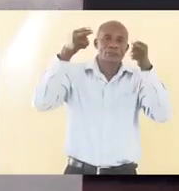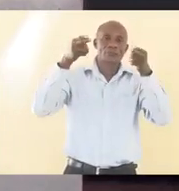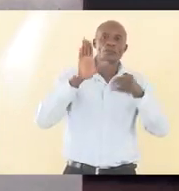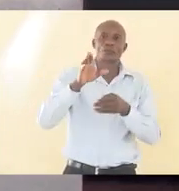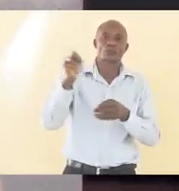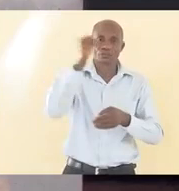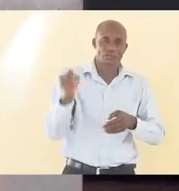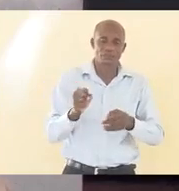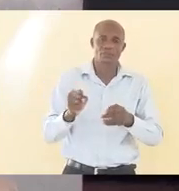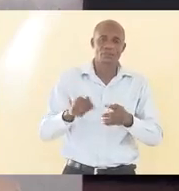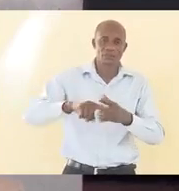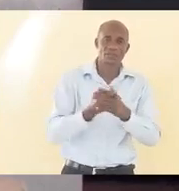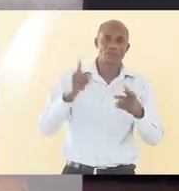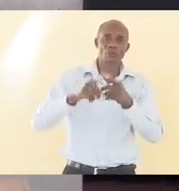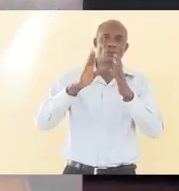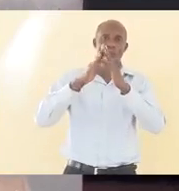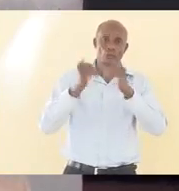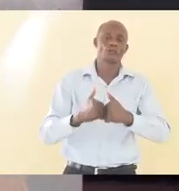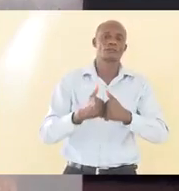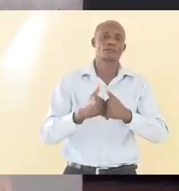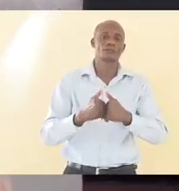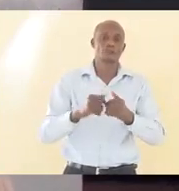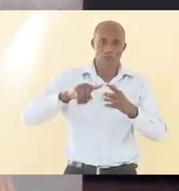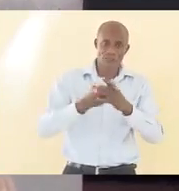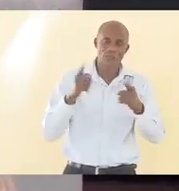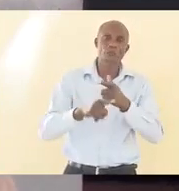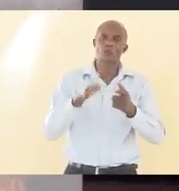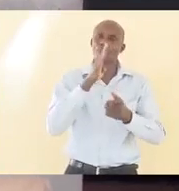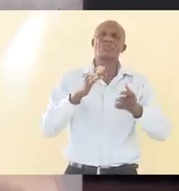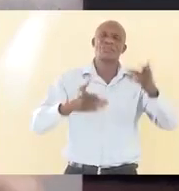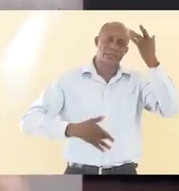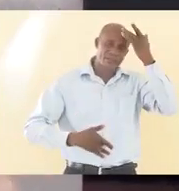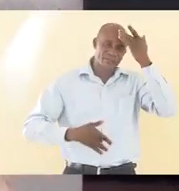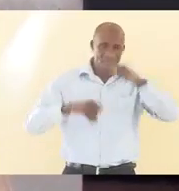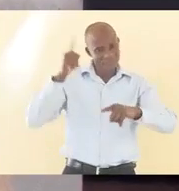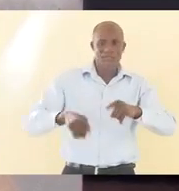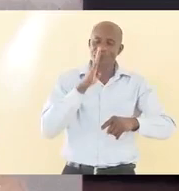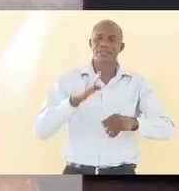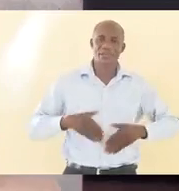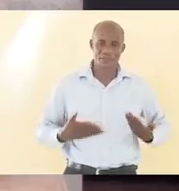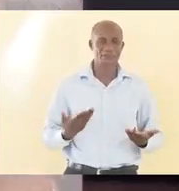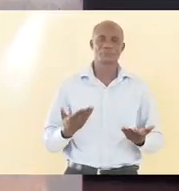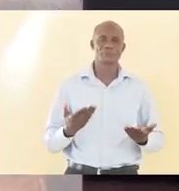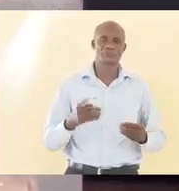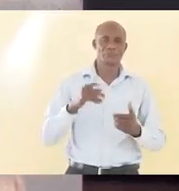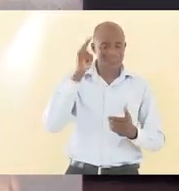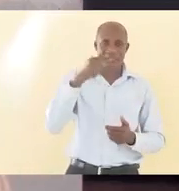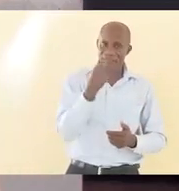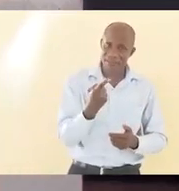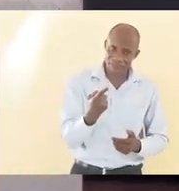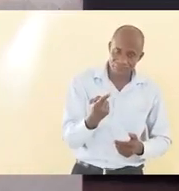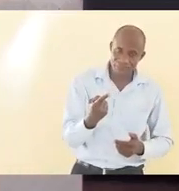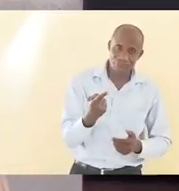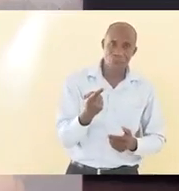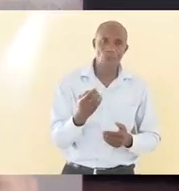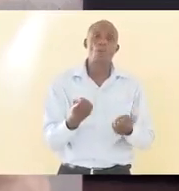happens? Your system begins to collapse one after the other. You begin to get ill. You can't be happy if you are not. And then it